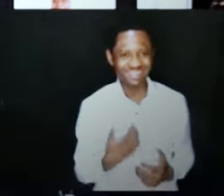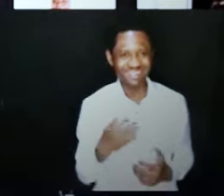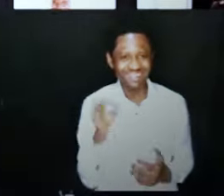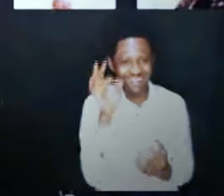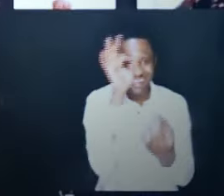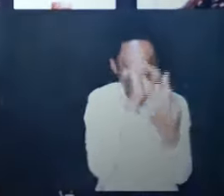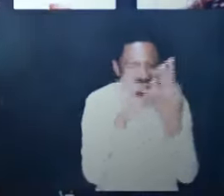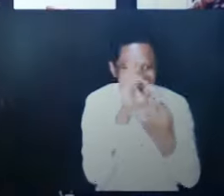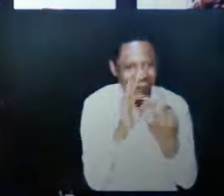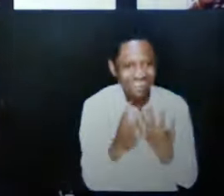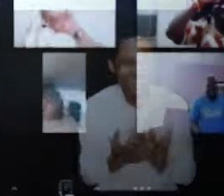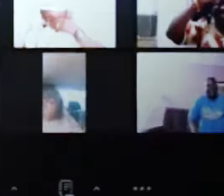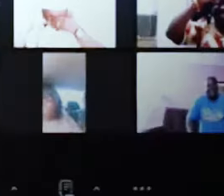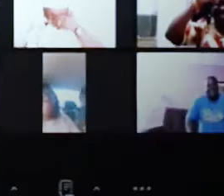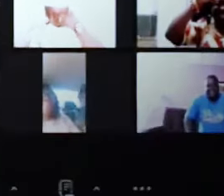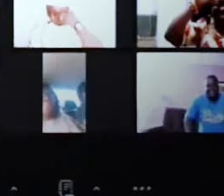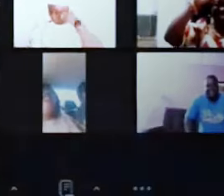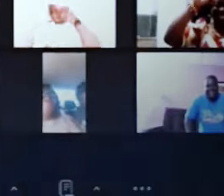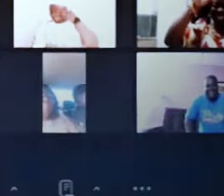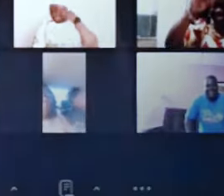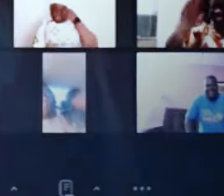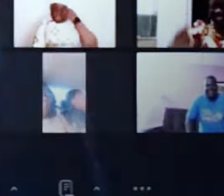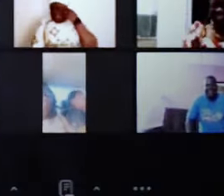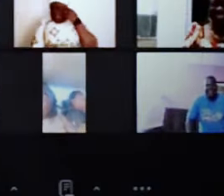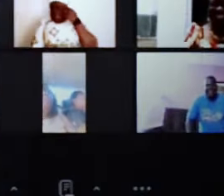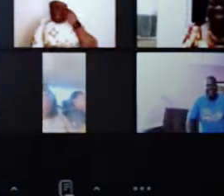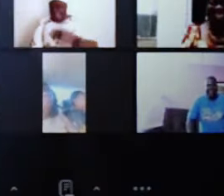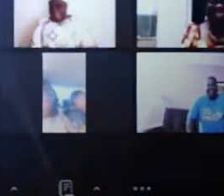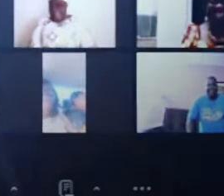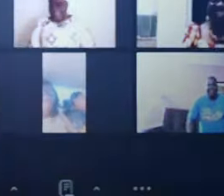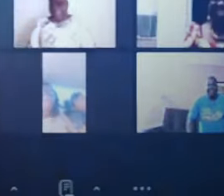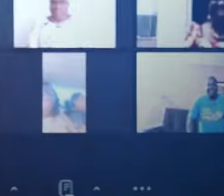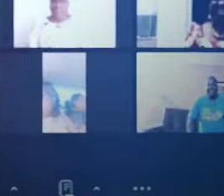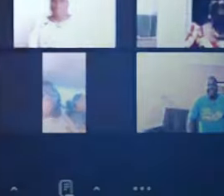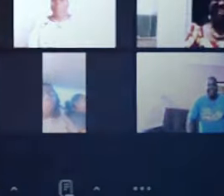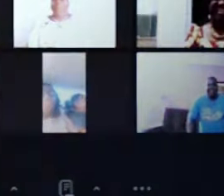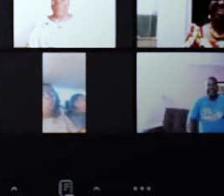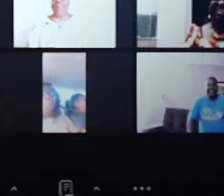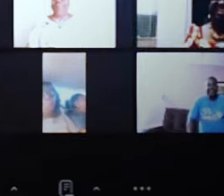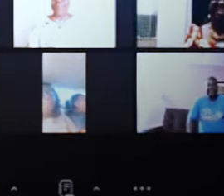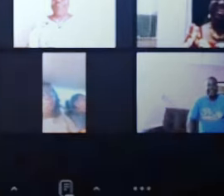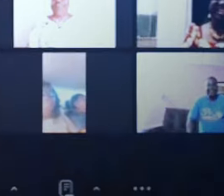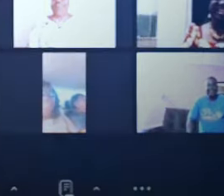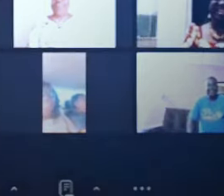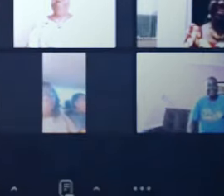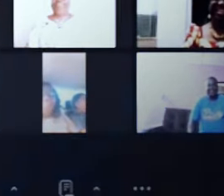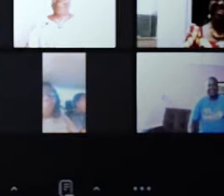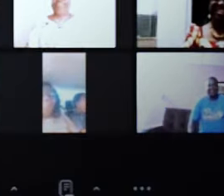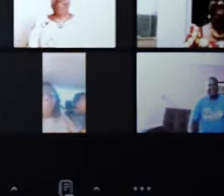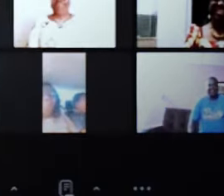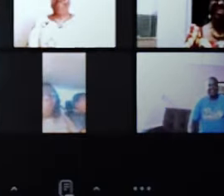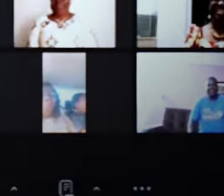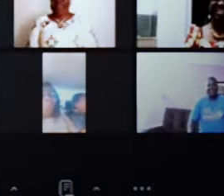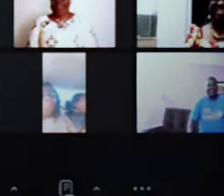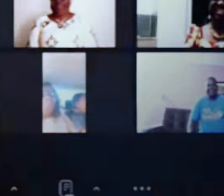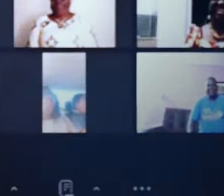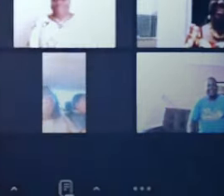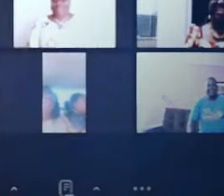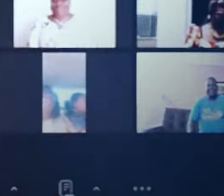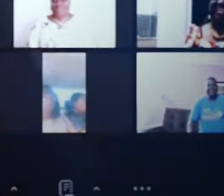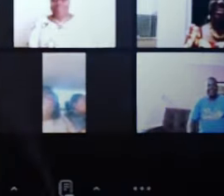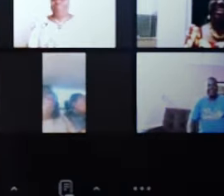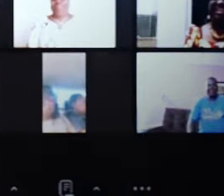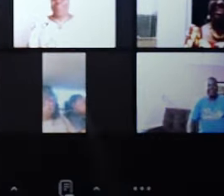yeah, I'm sure somebody has answered for them. So some of them, they are doing the sign of the cross. Okay,